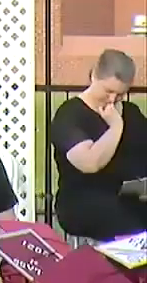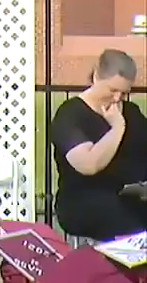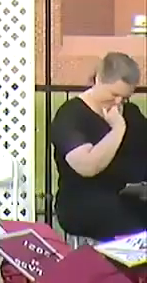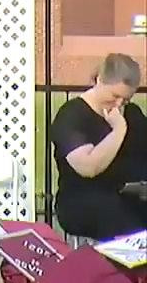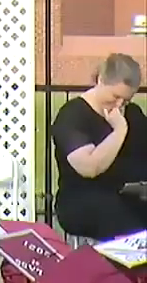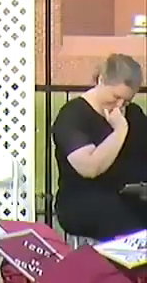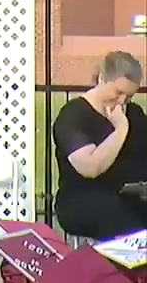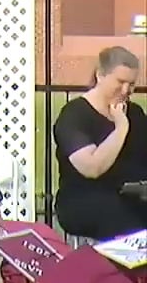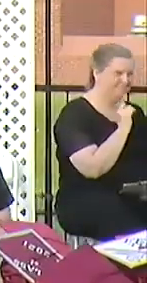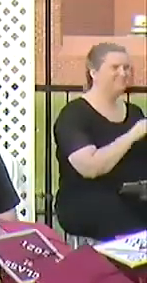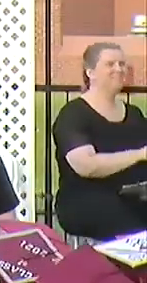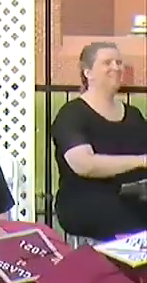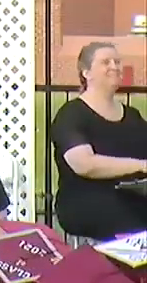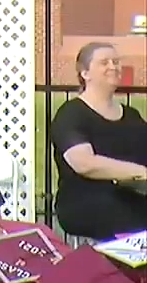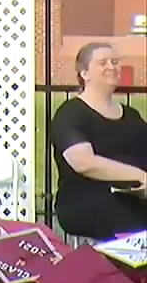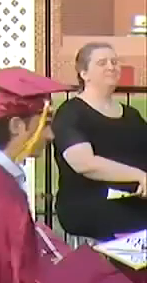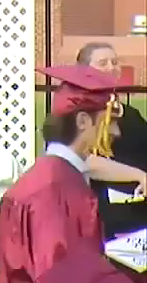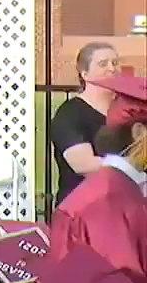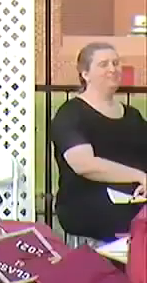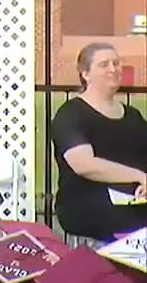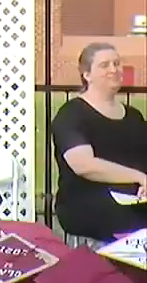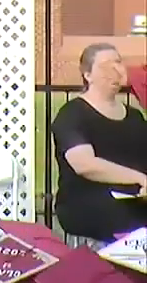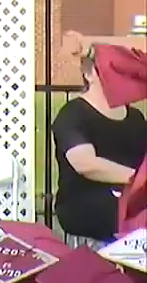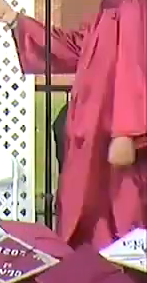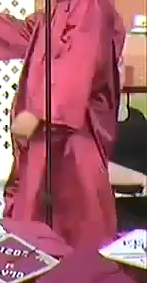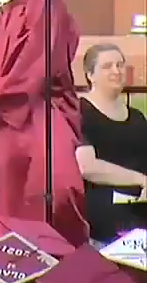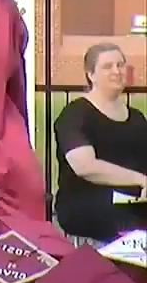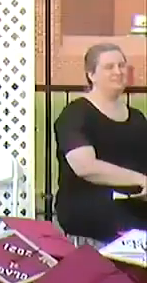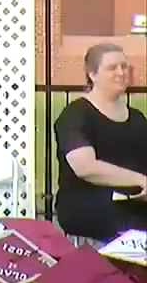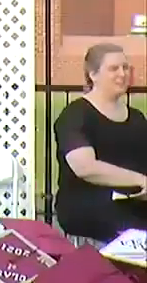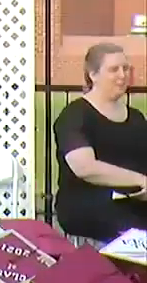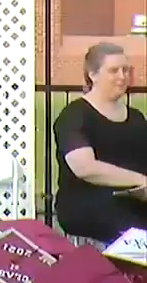Devin Wesley Nielsen.